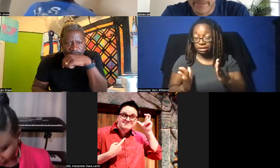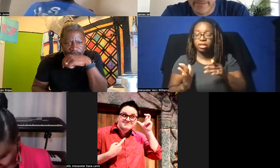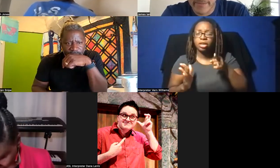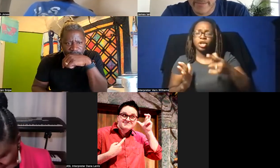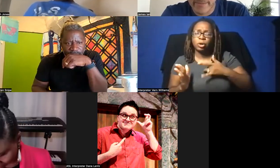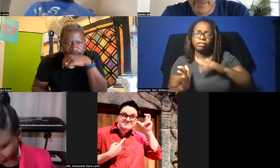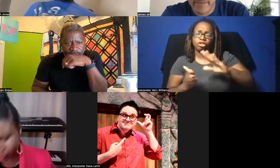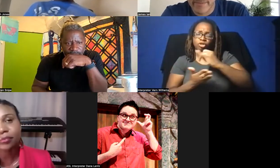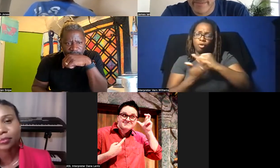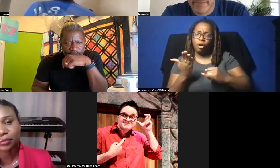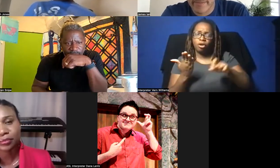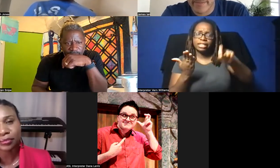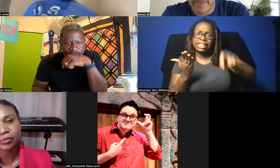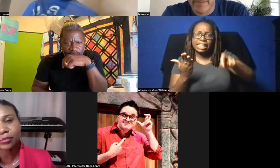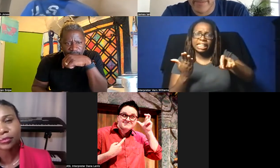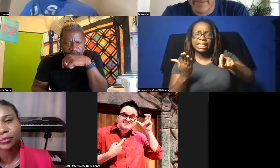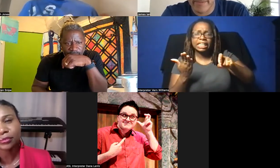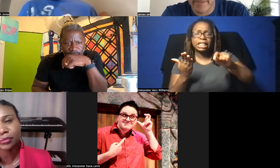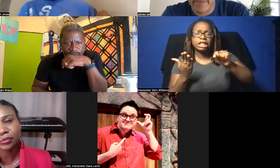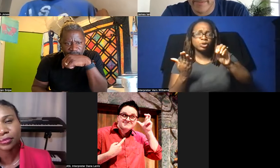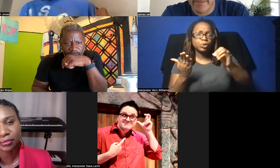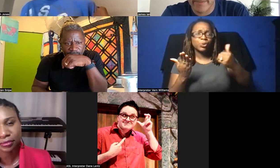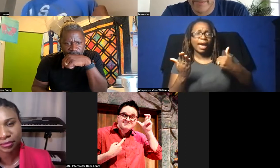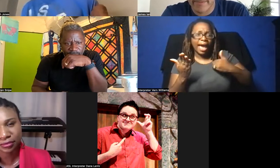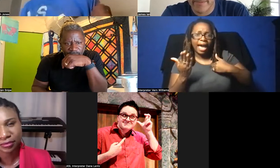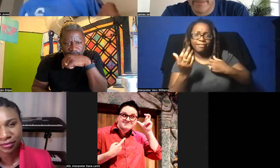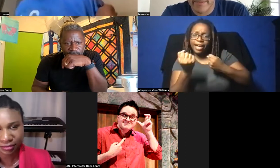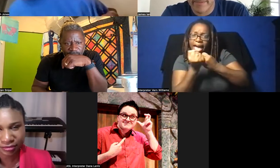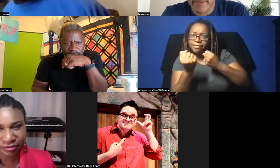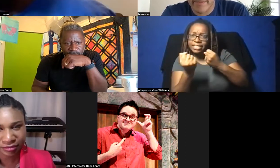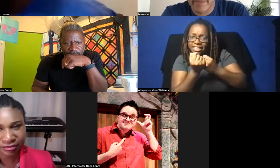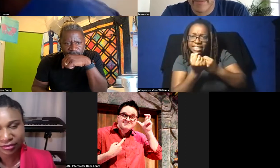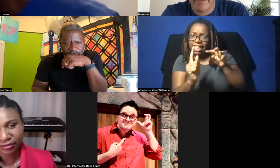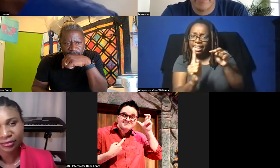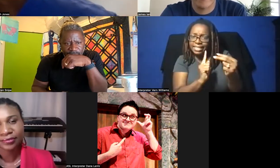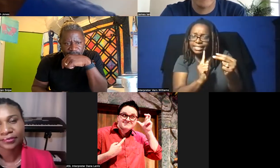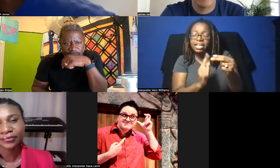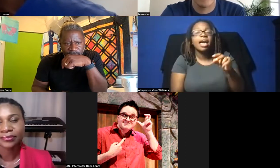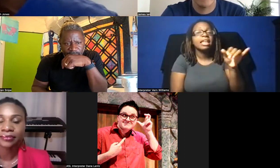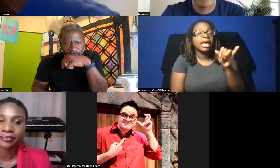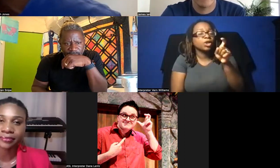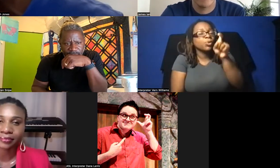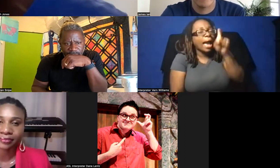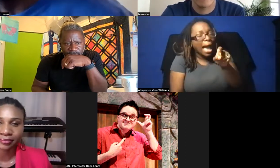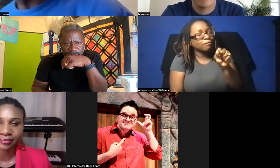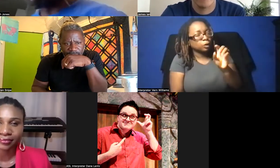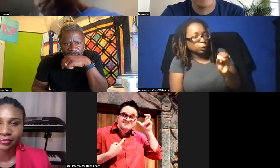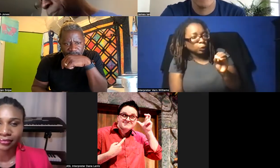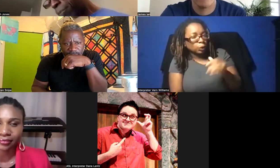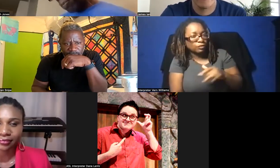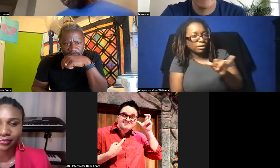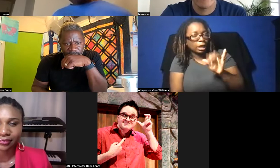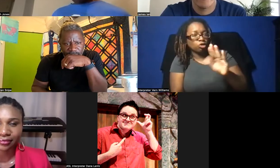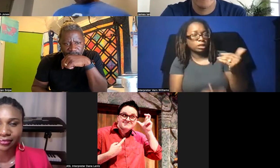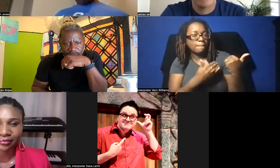art needs to have an advocacy lens? Like, do you feel like you have to, like you're responsible in